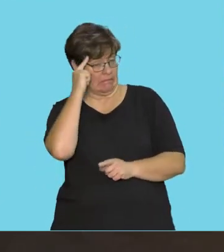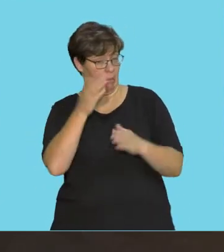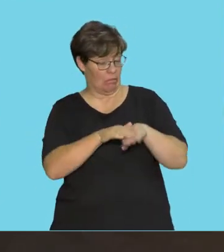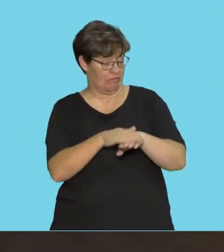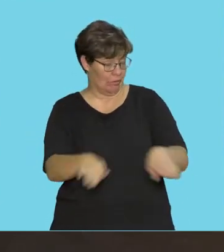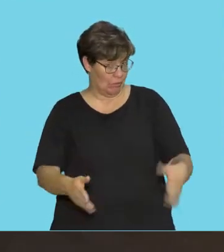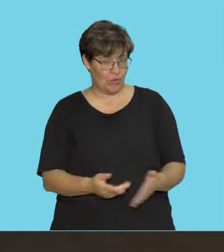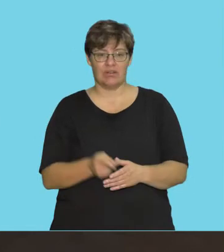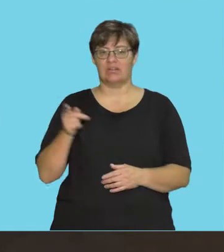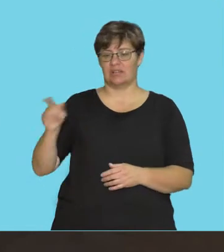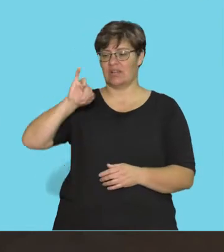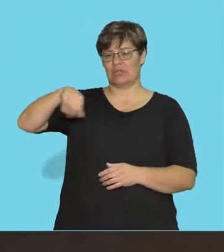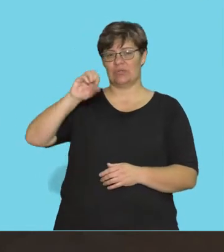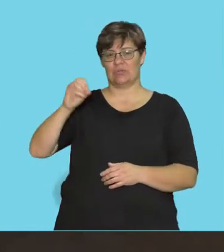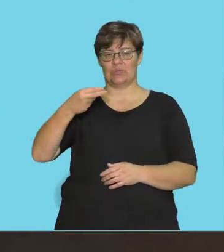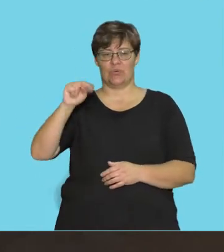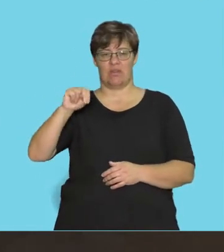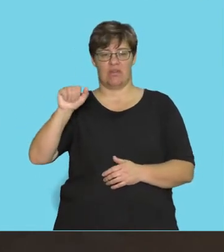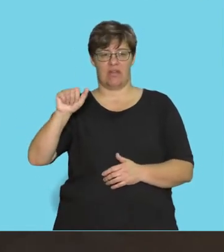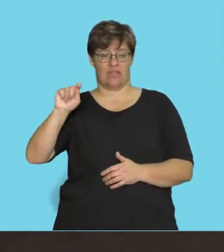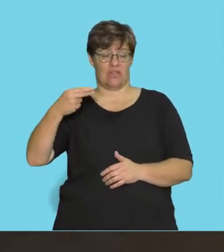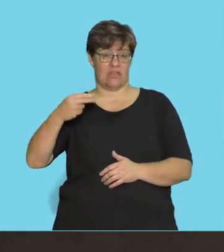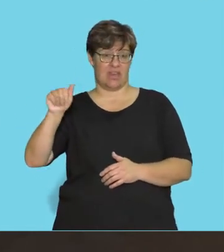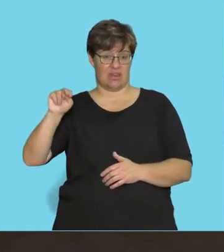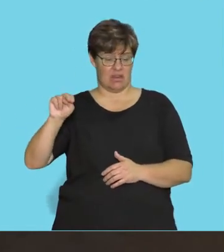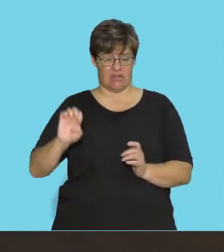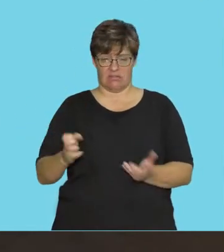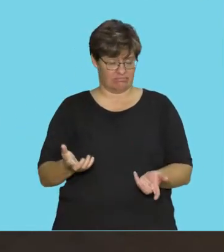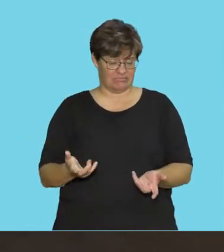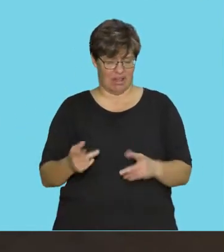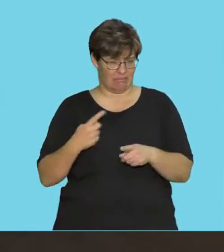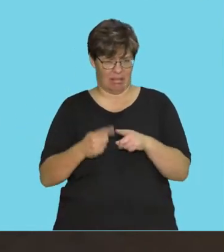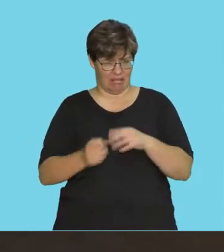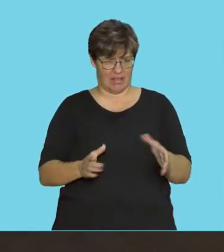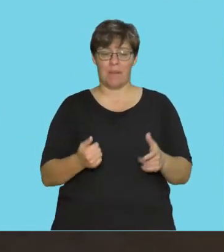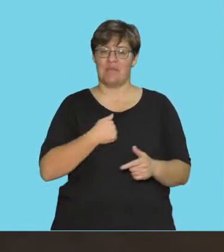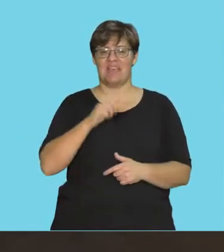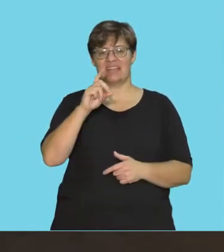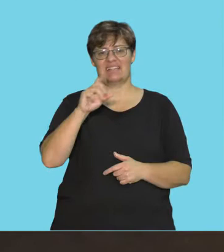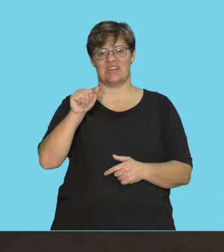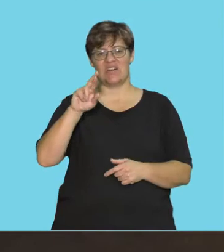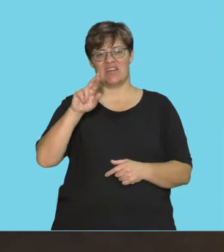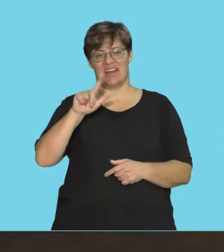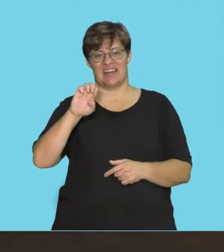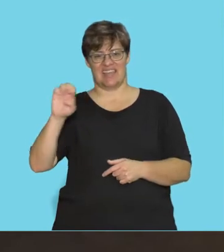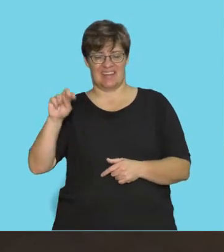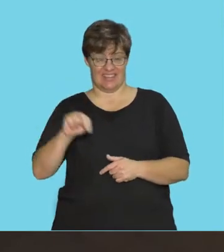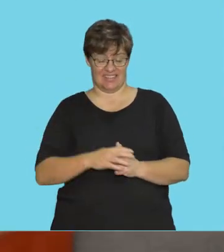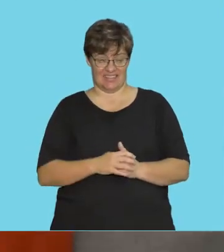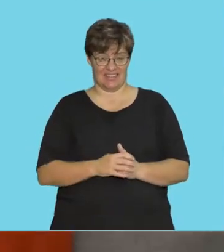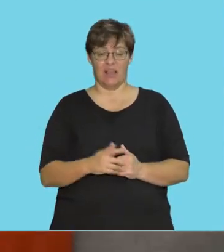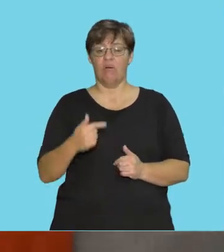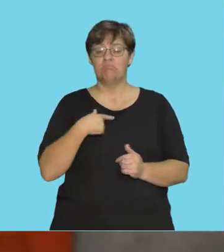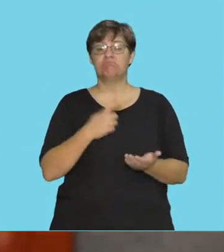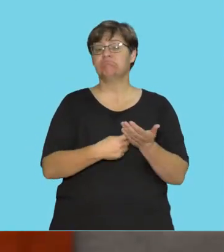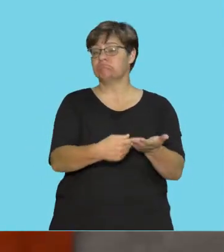over here. And this is Jonathan, who's fiddling. And I'm Darleen. So today we are